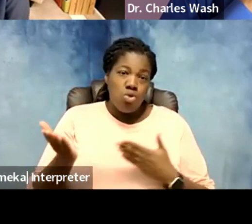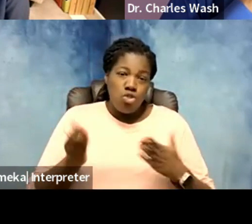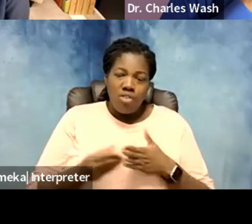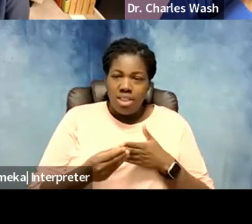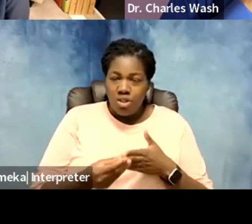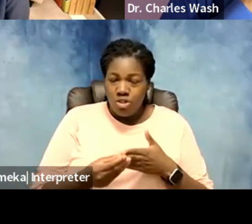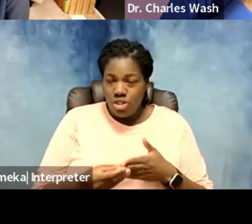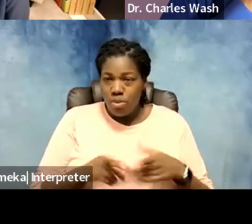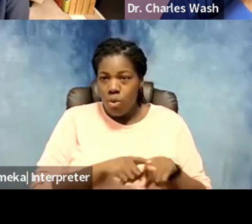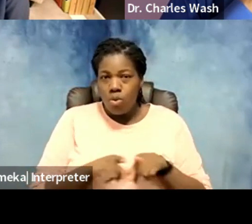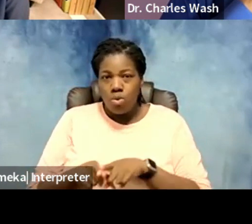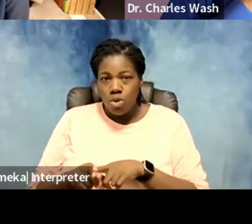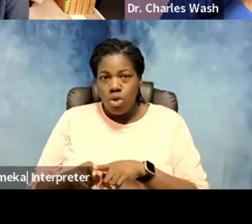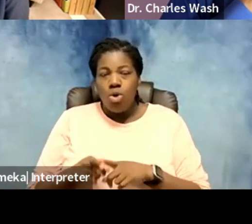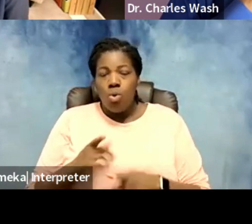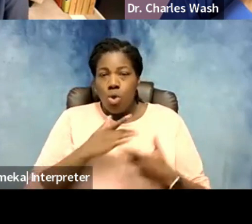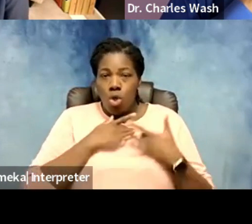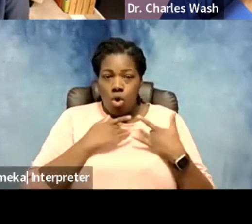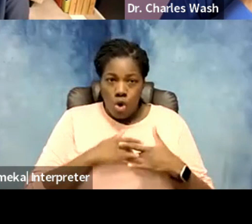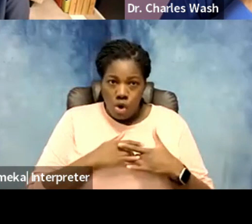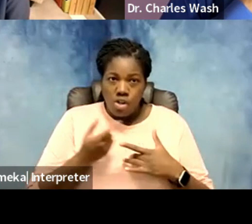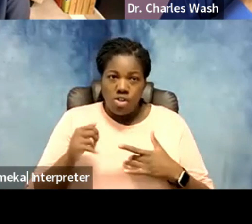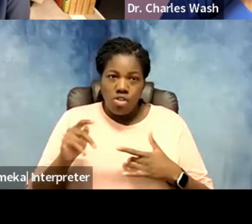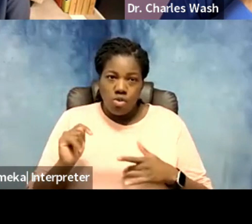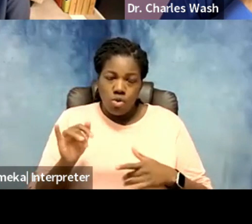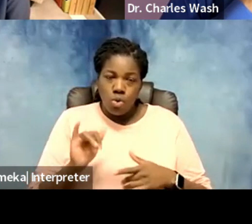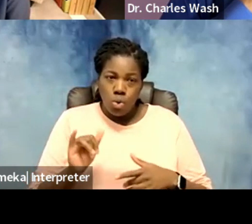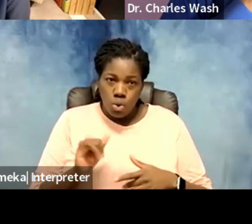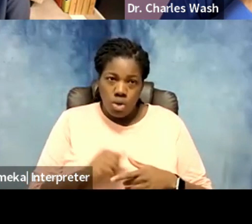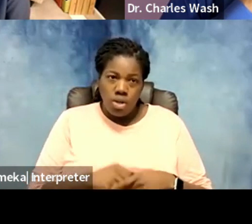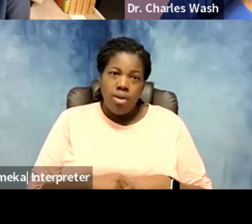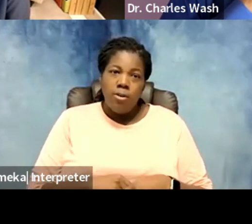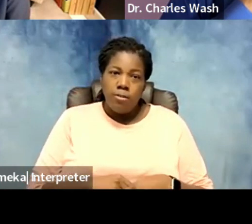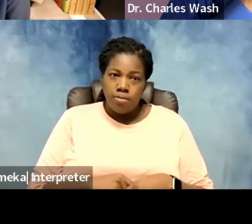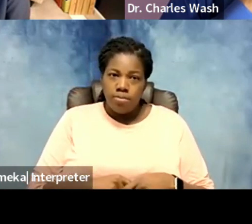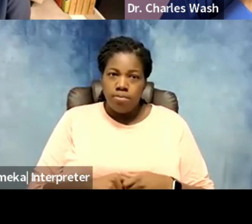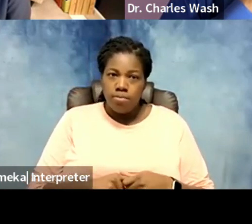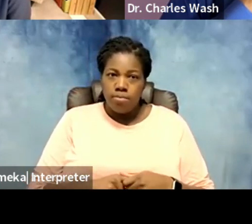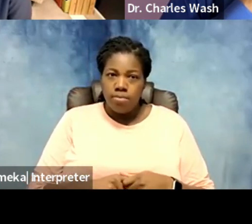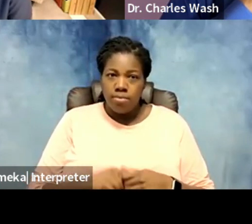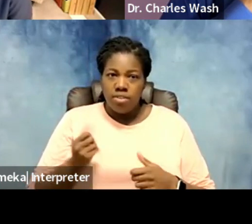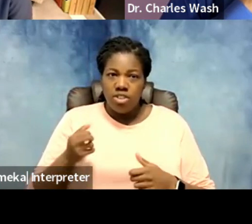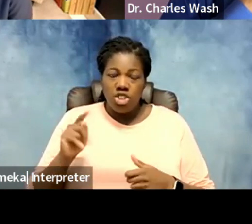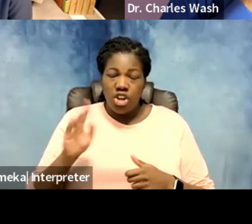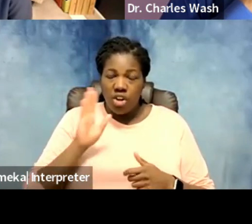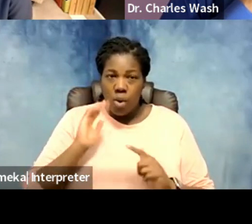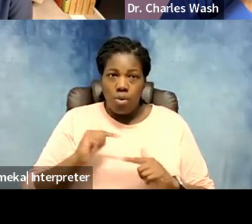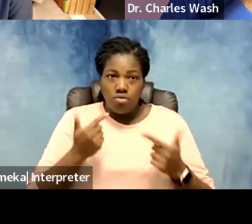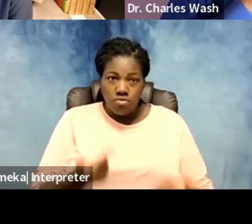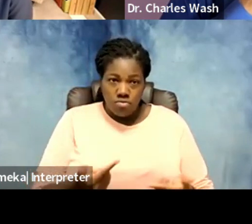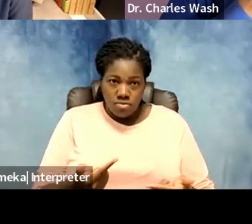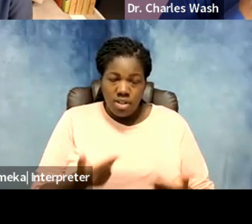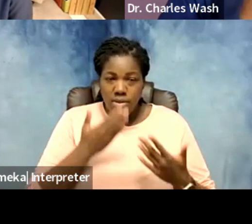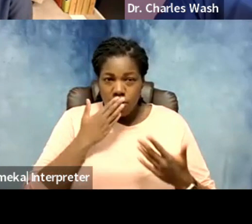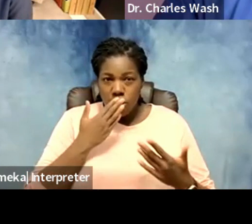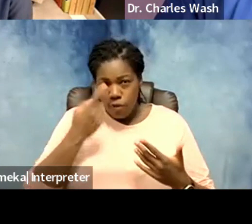and you can do so with heart, and you could do so with grit as well. And so Charity, I'm going to turn it back over to you.